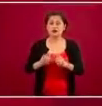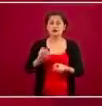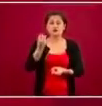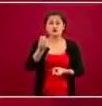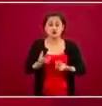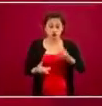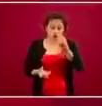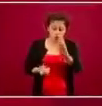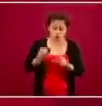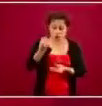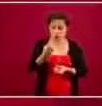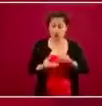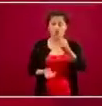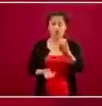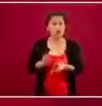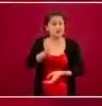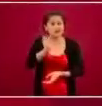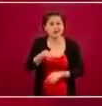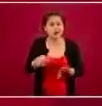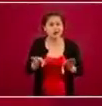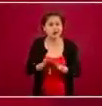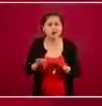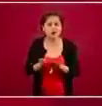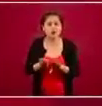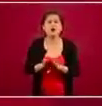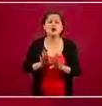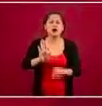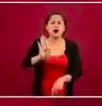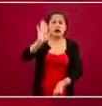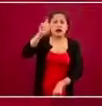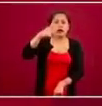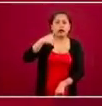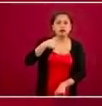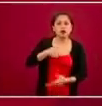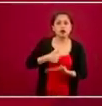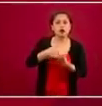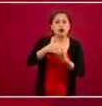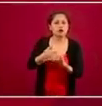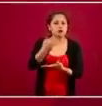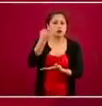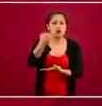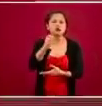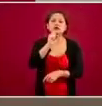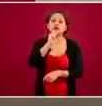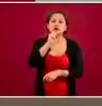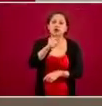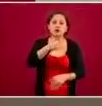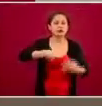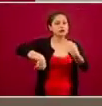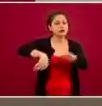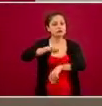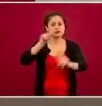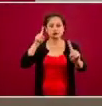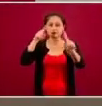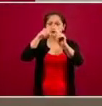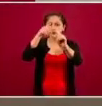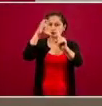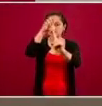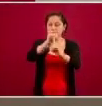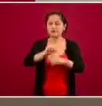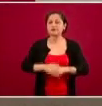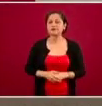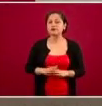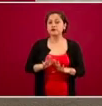your fair share, but also going a little bit beyond that and go the